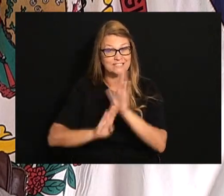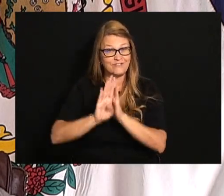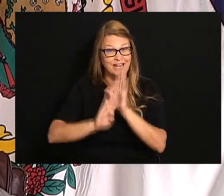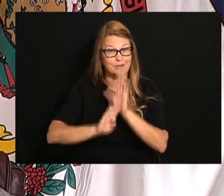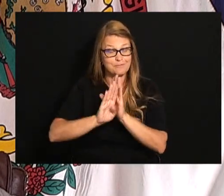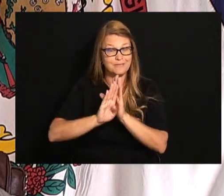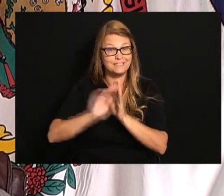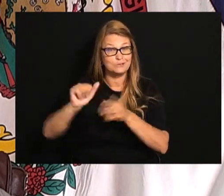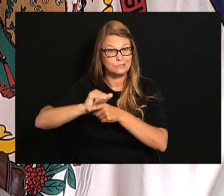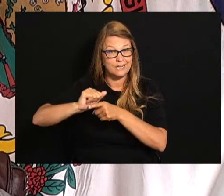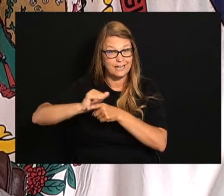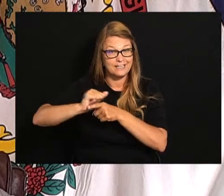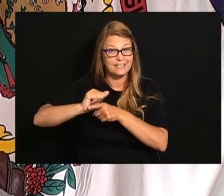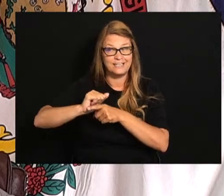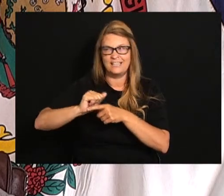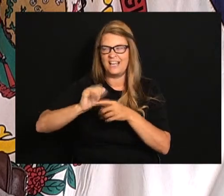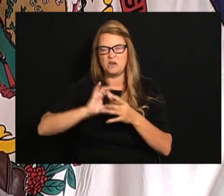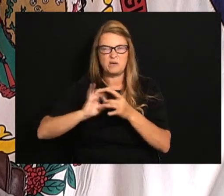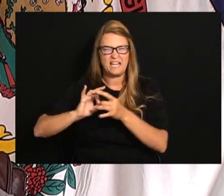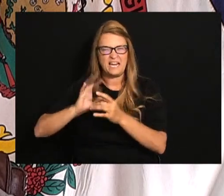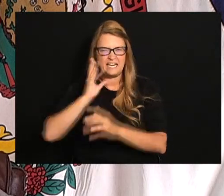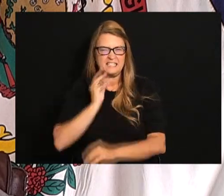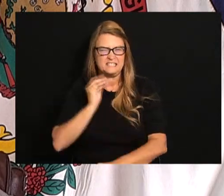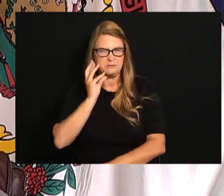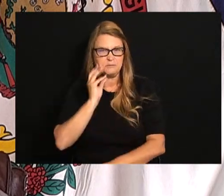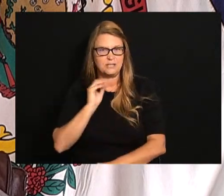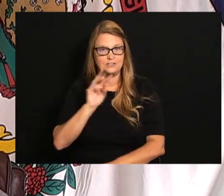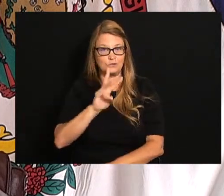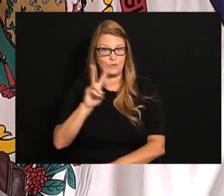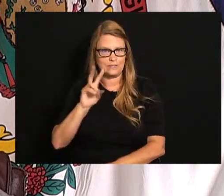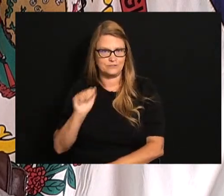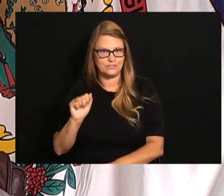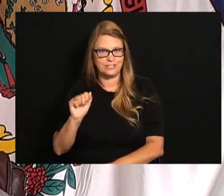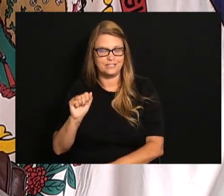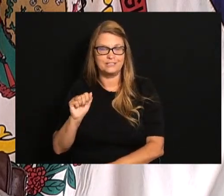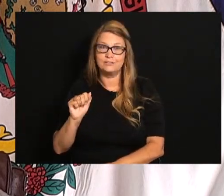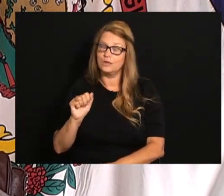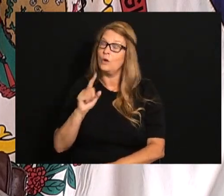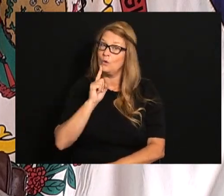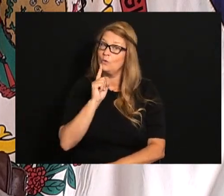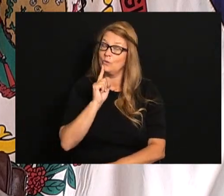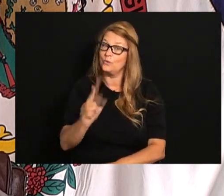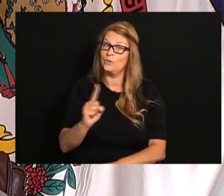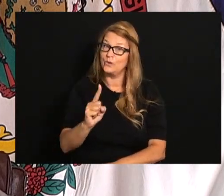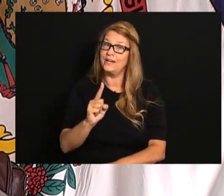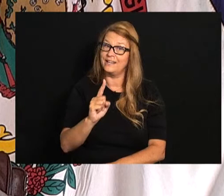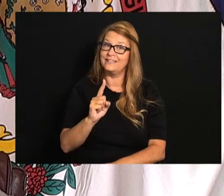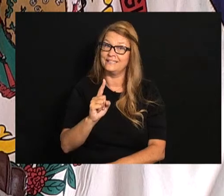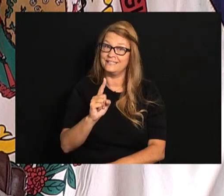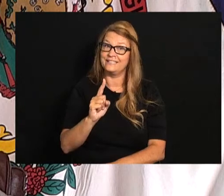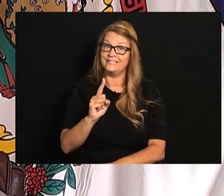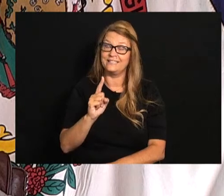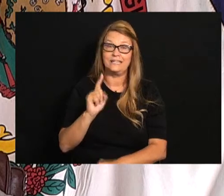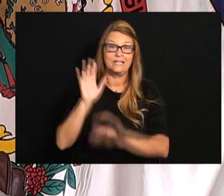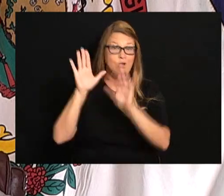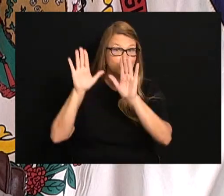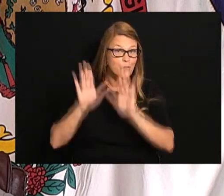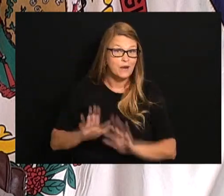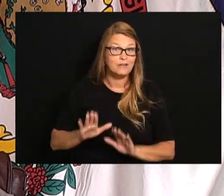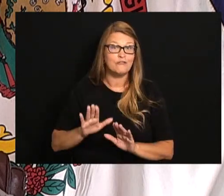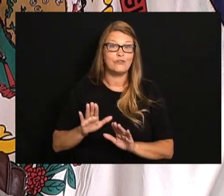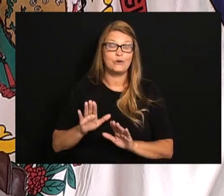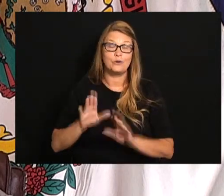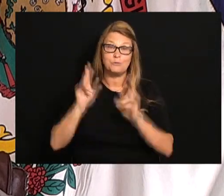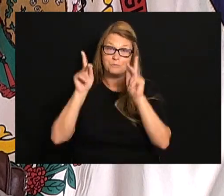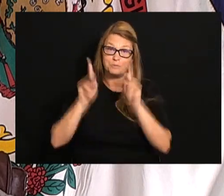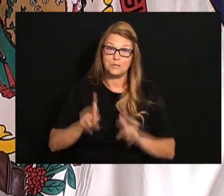job training, and related experience on behalf of the state of West Virginia. I mean, she is absolutely a terrific